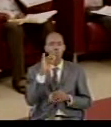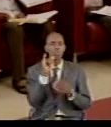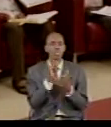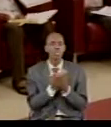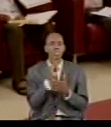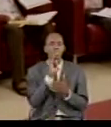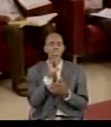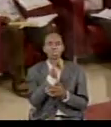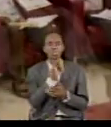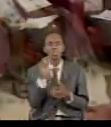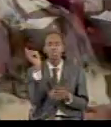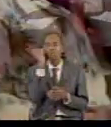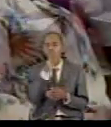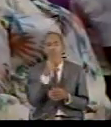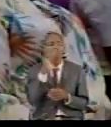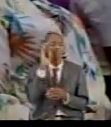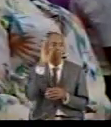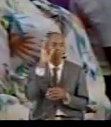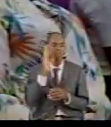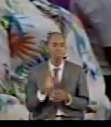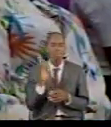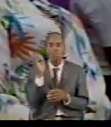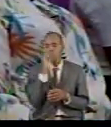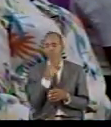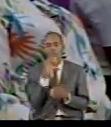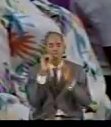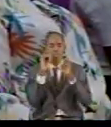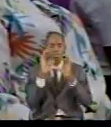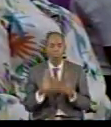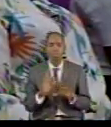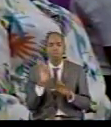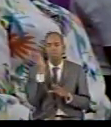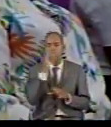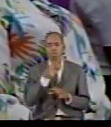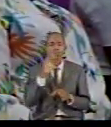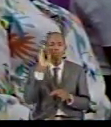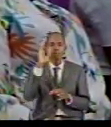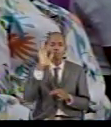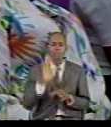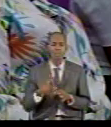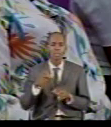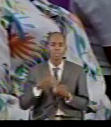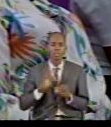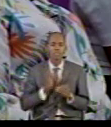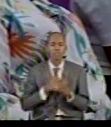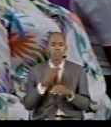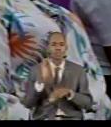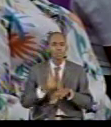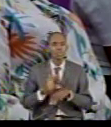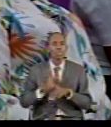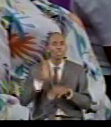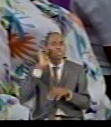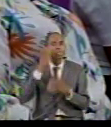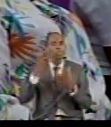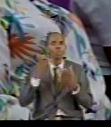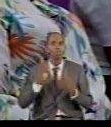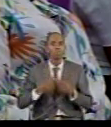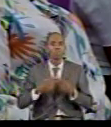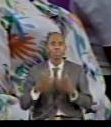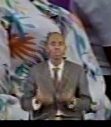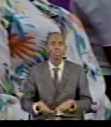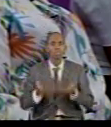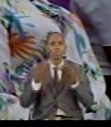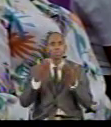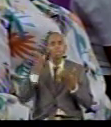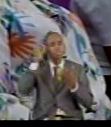a false preacher. That's a false minister in our church here. He wants to exalt his